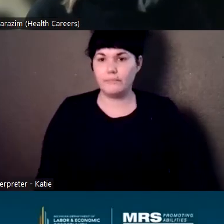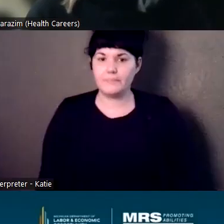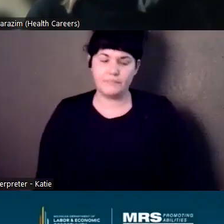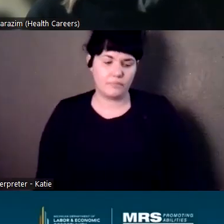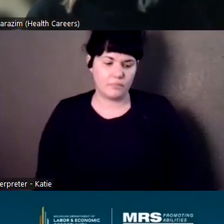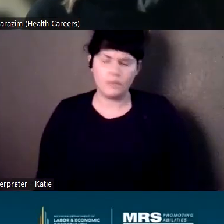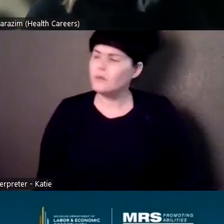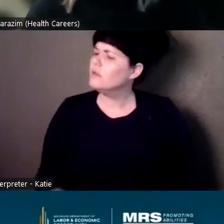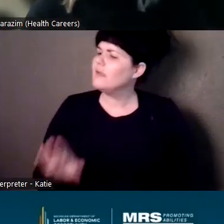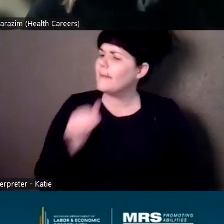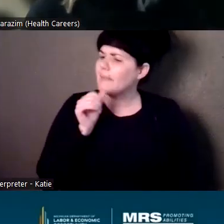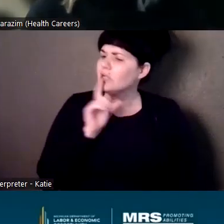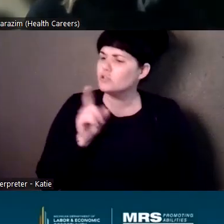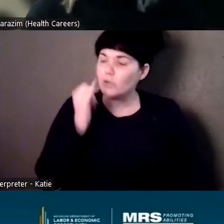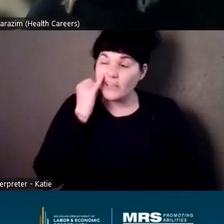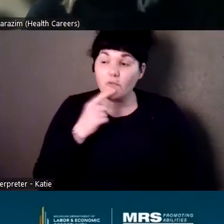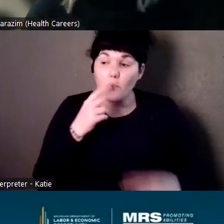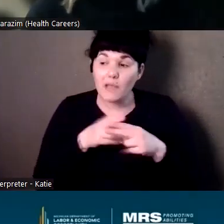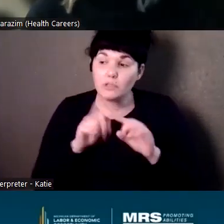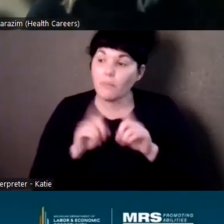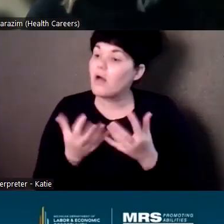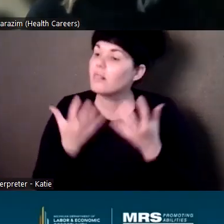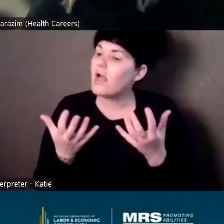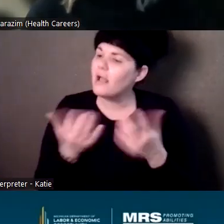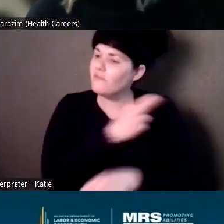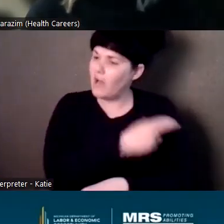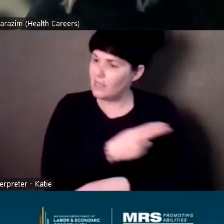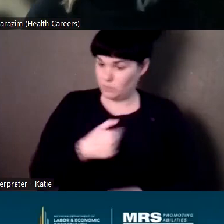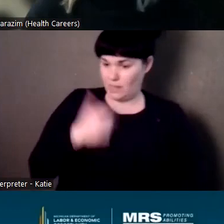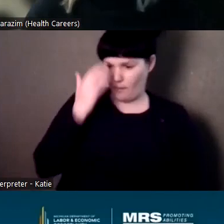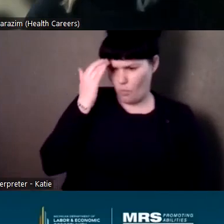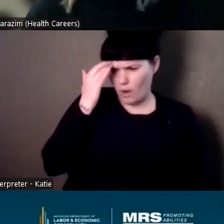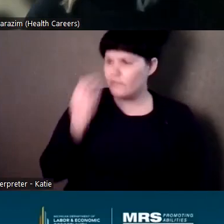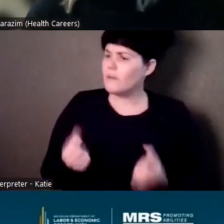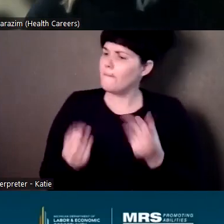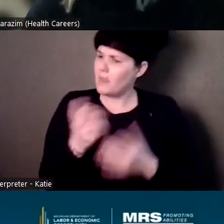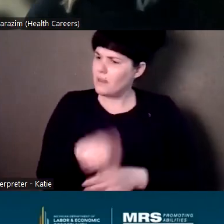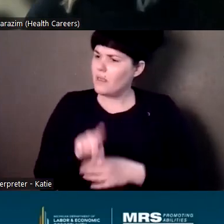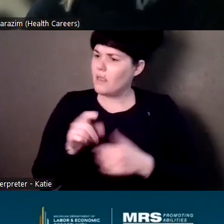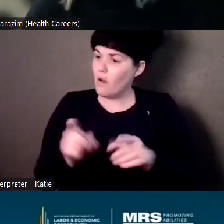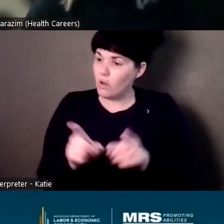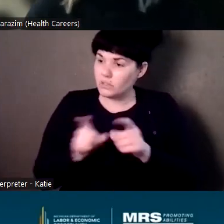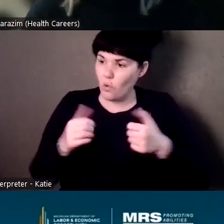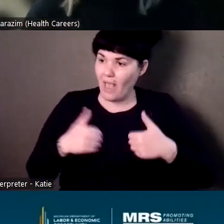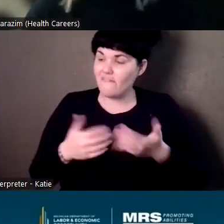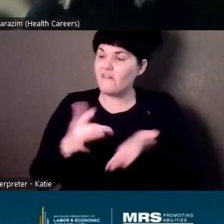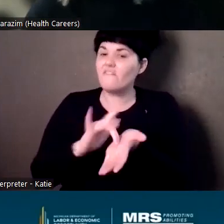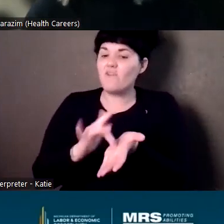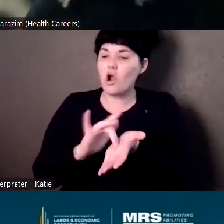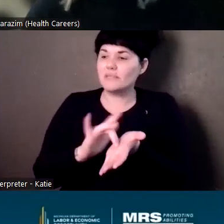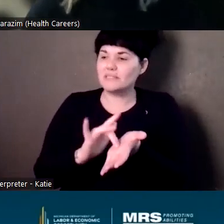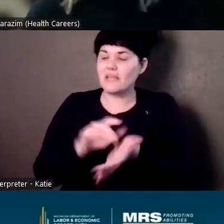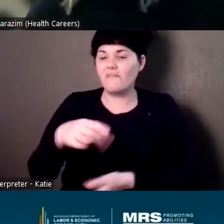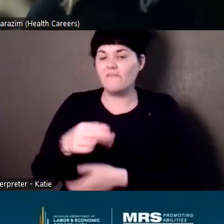you mentioned it, but a lot of hospitals that I'm aware of also have pharmacy tech apprenticeships,